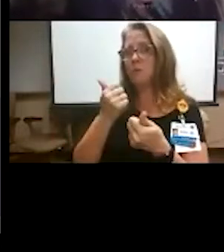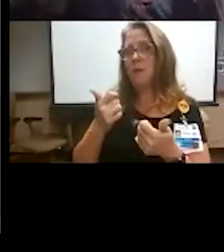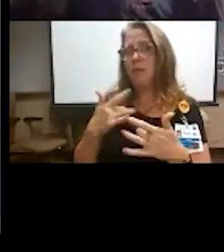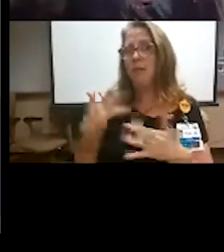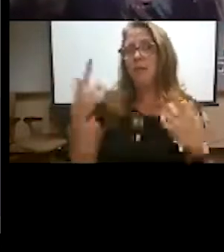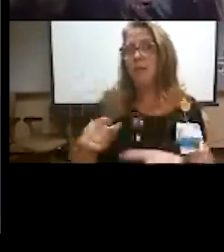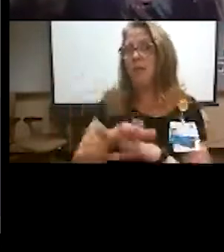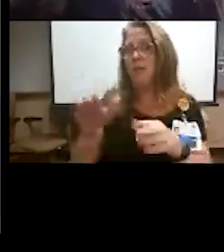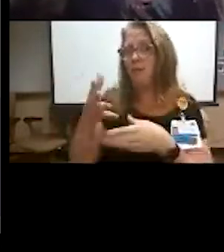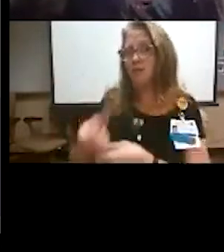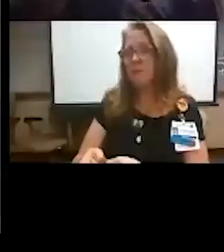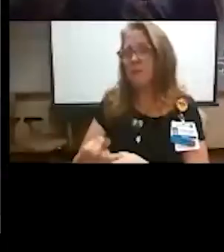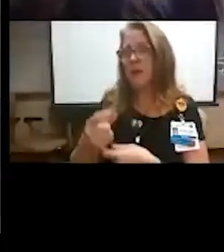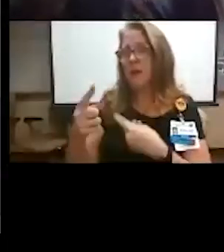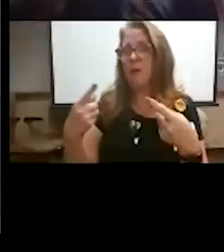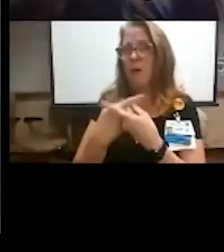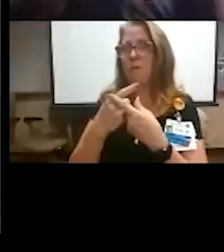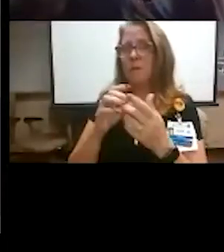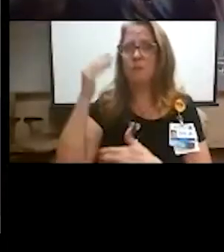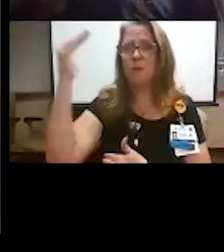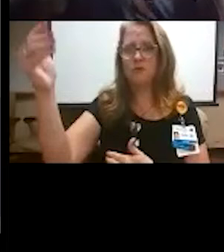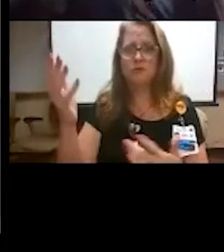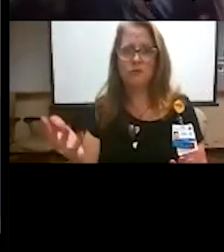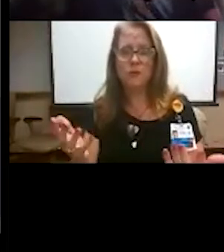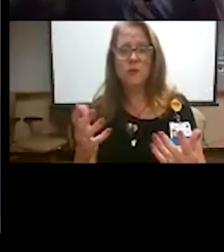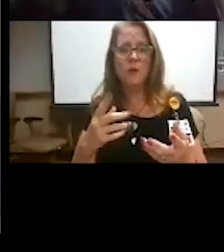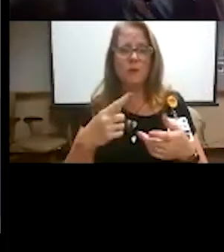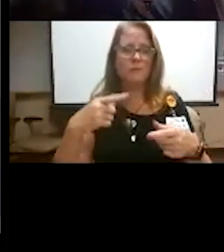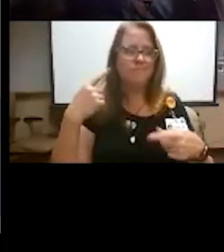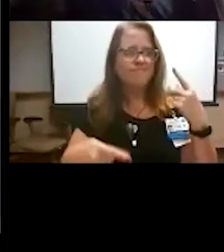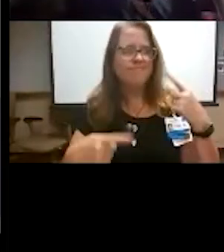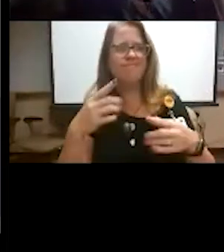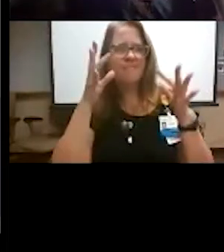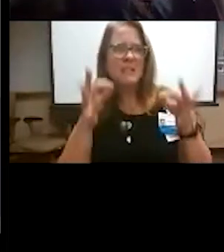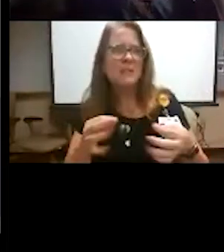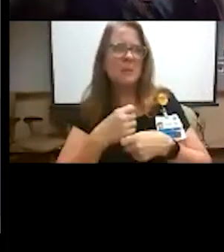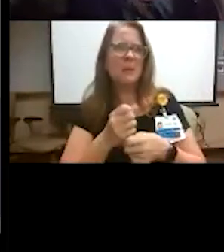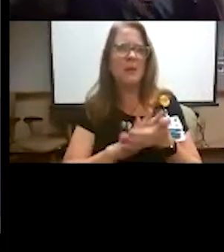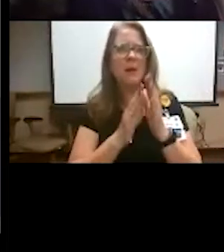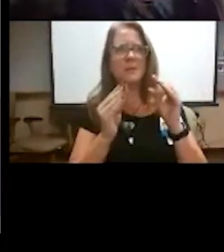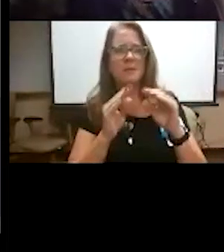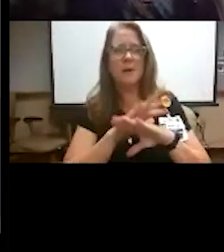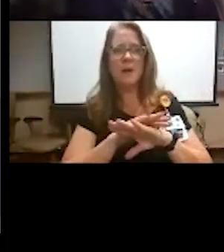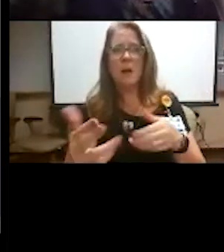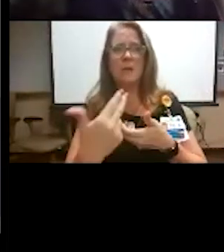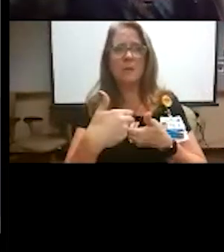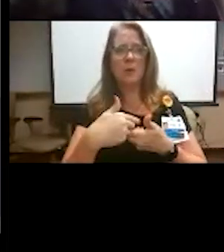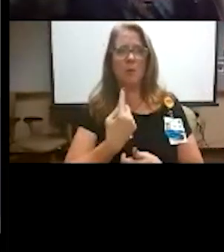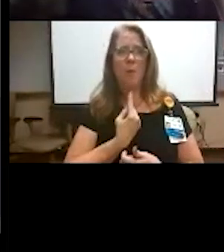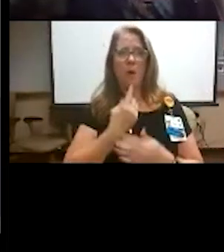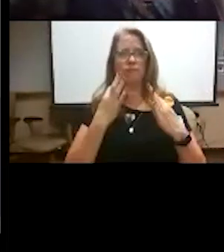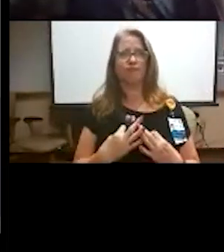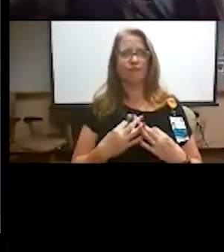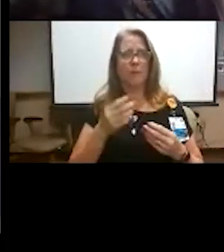in conflict with each other. So as decision-making becomes increasingly non-participatory in any